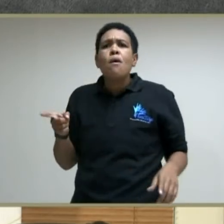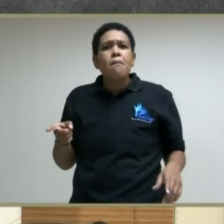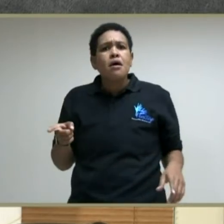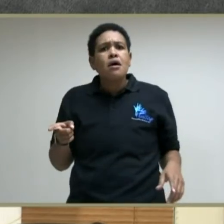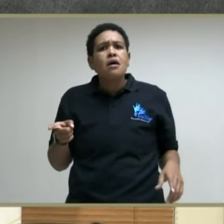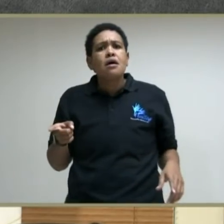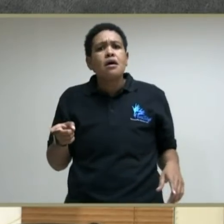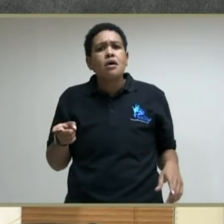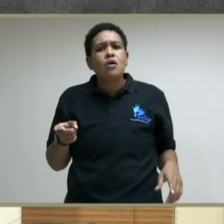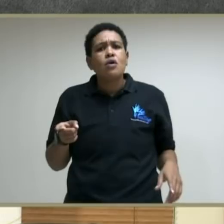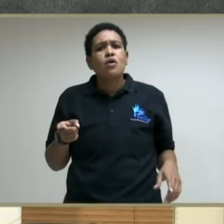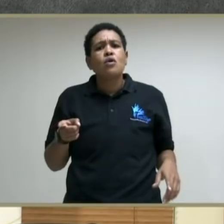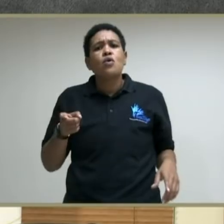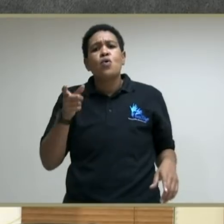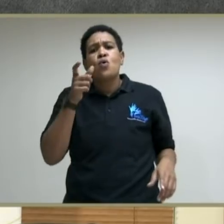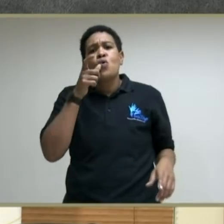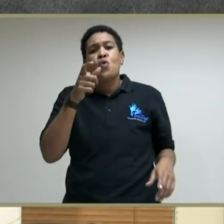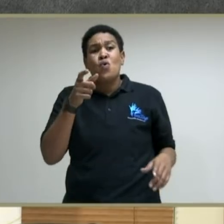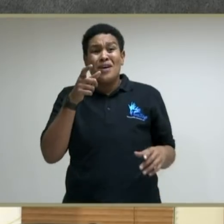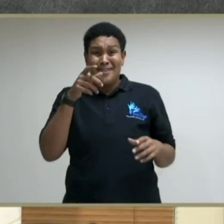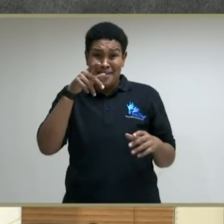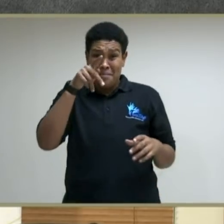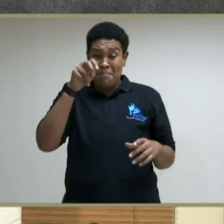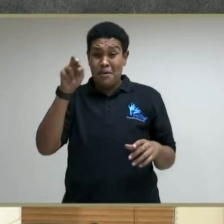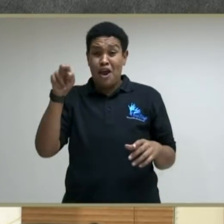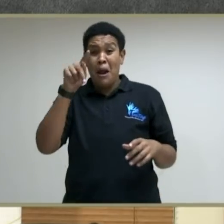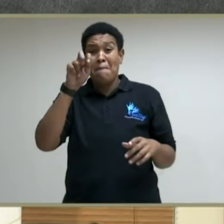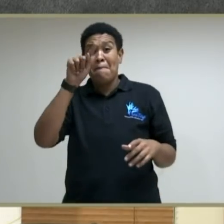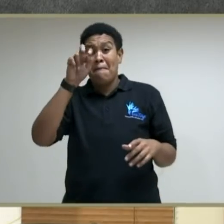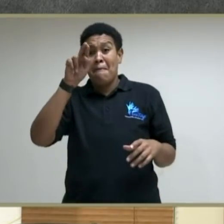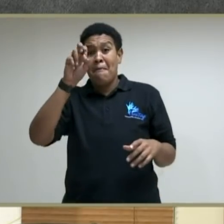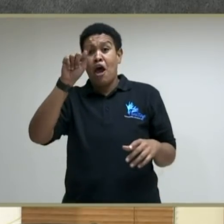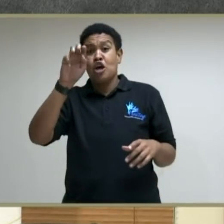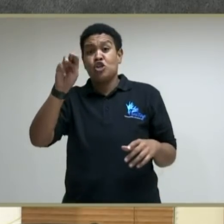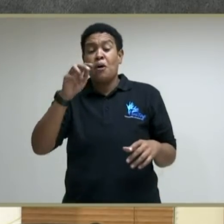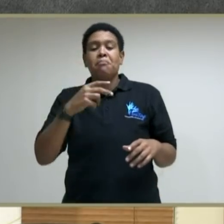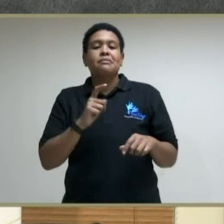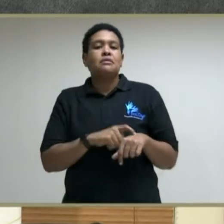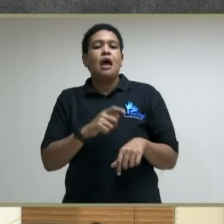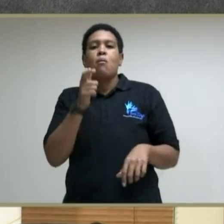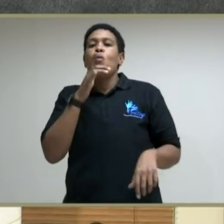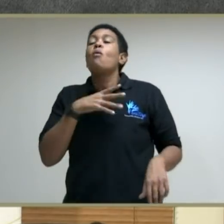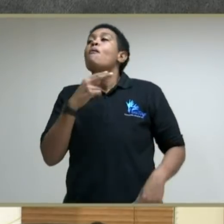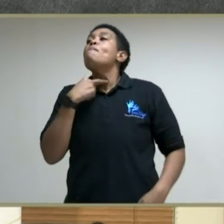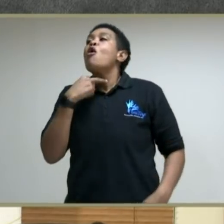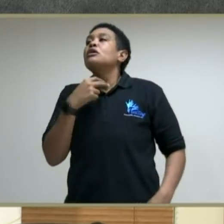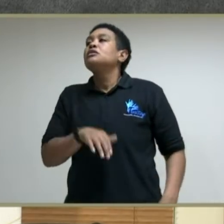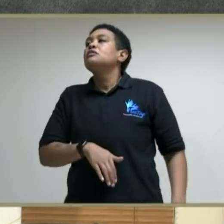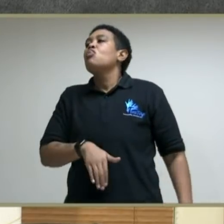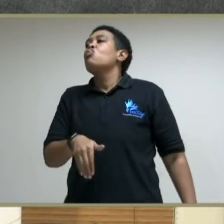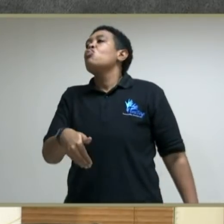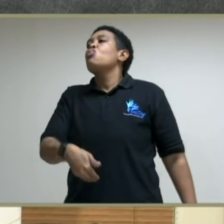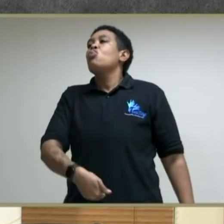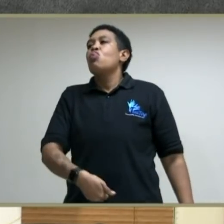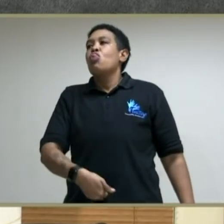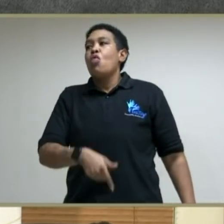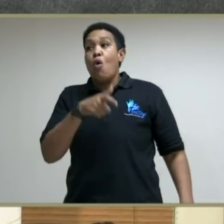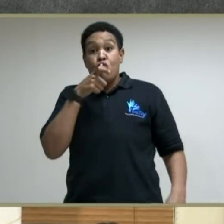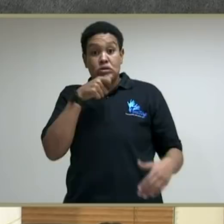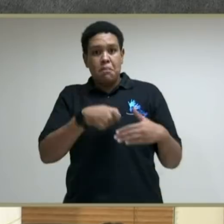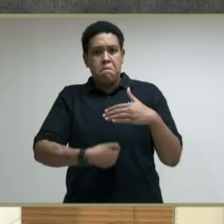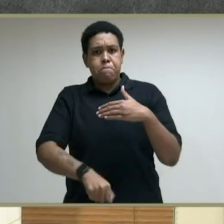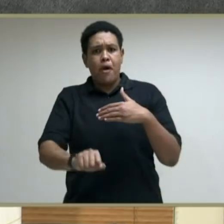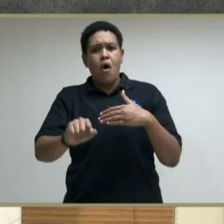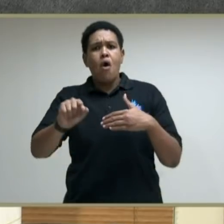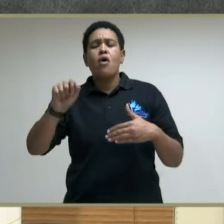in the peripartum period, that is, women who are pregnant or who have just delivered, who are